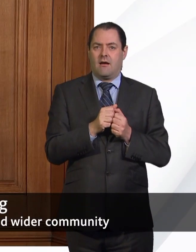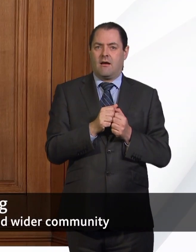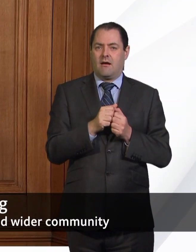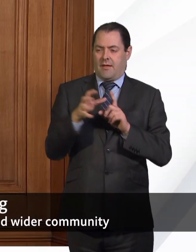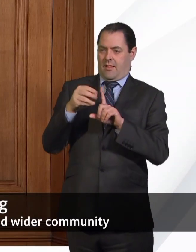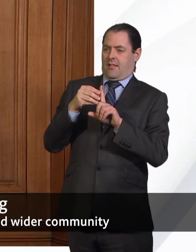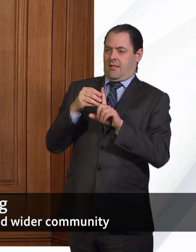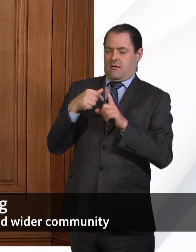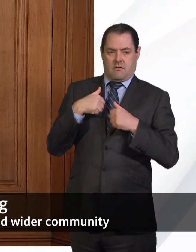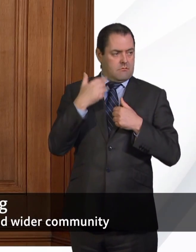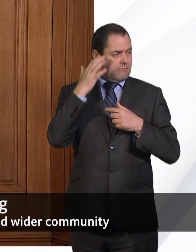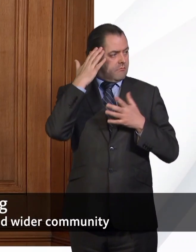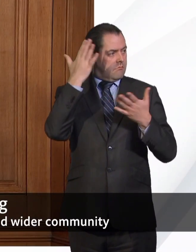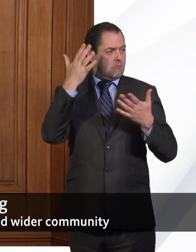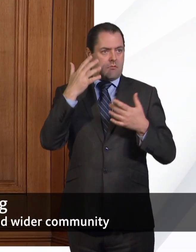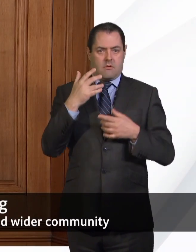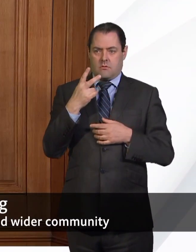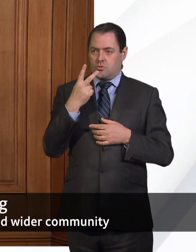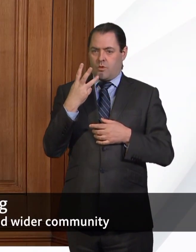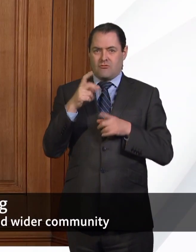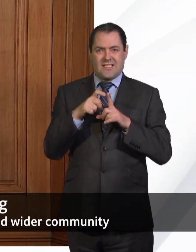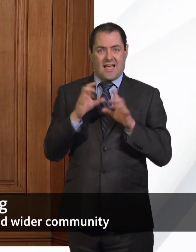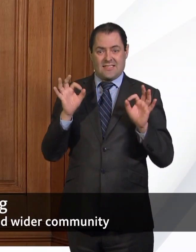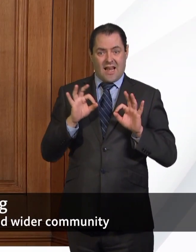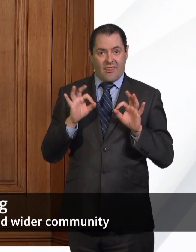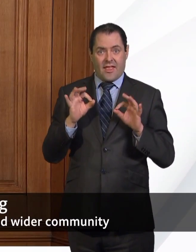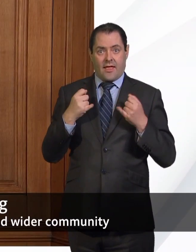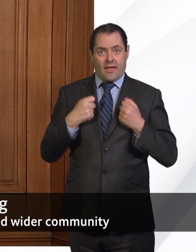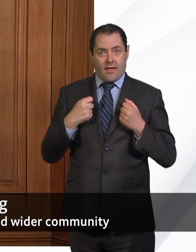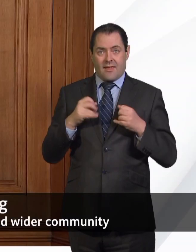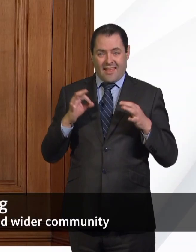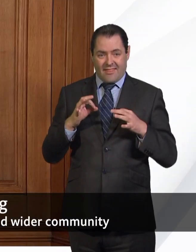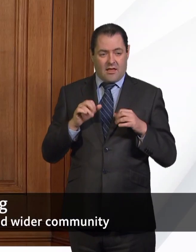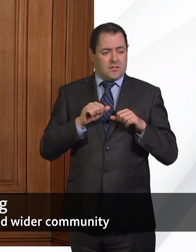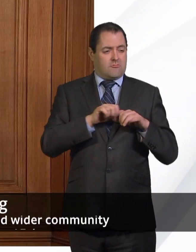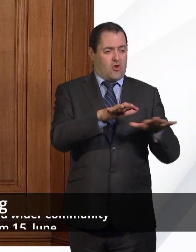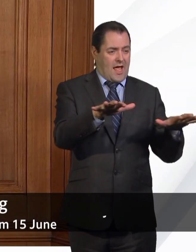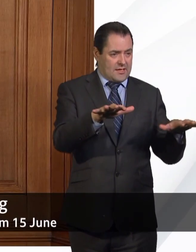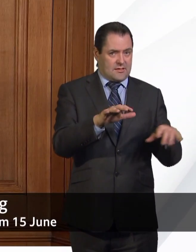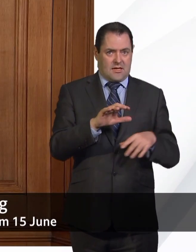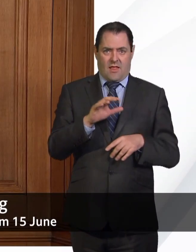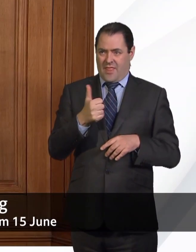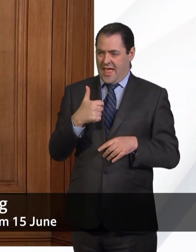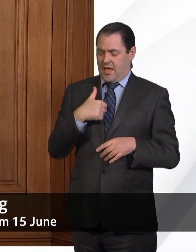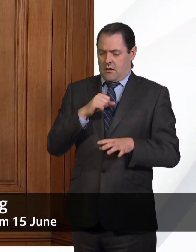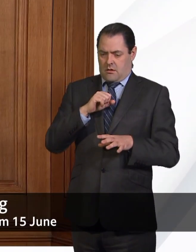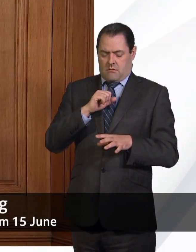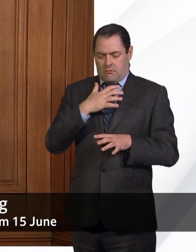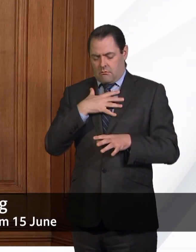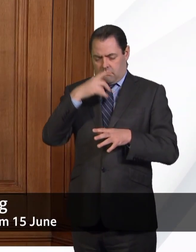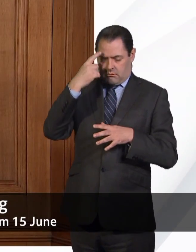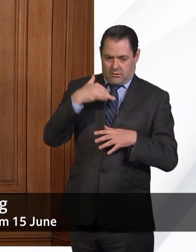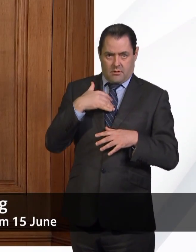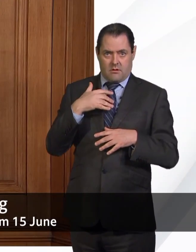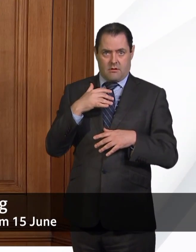infection without symptoms and then spreading it for 2 or 3 days and then finding their first symptoms in a place when they're surrounded by colleagues and friends